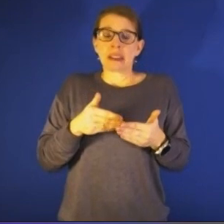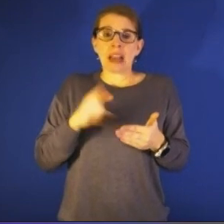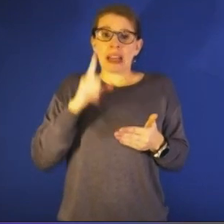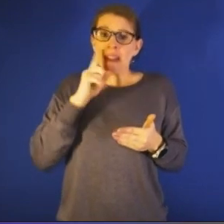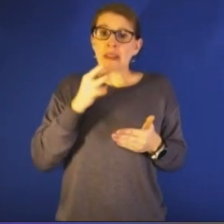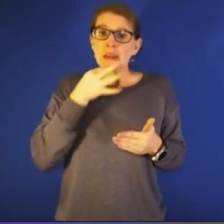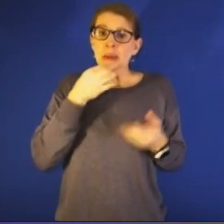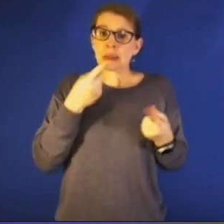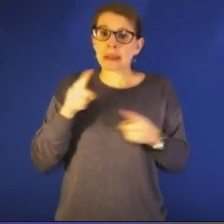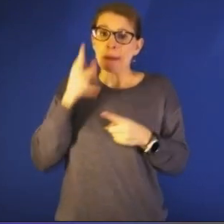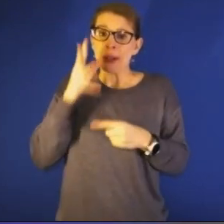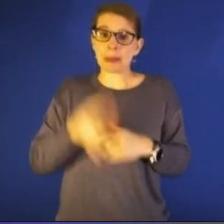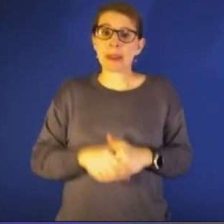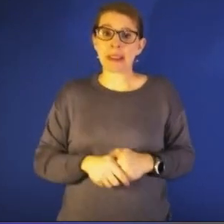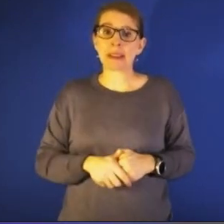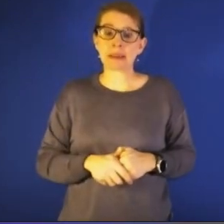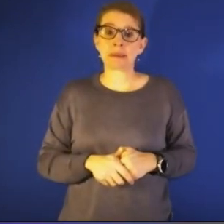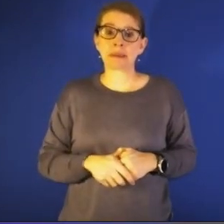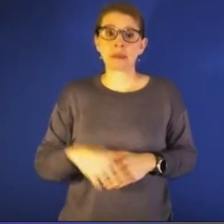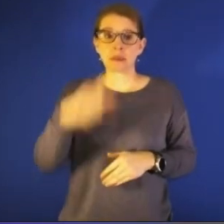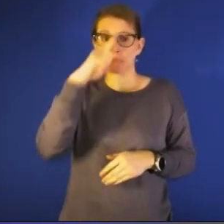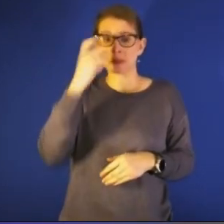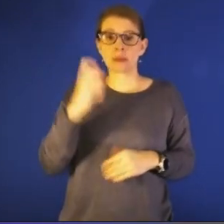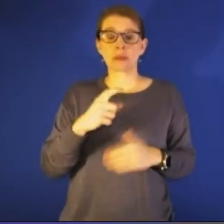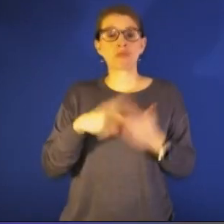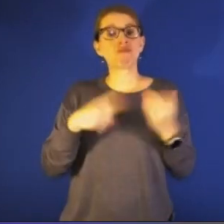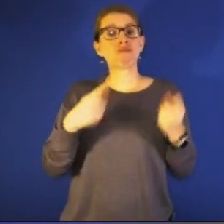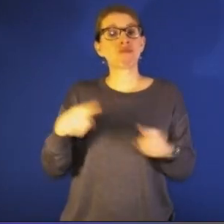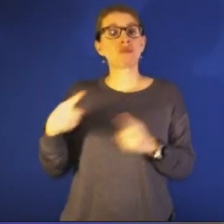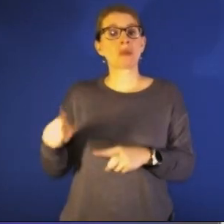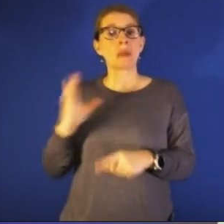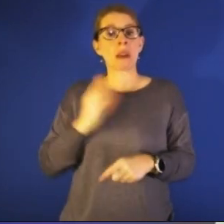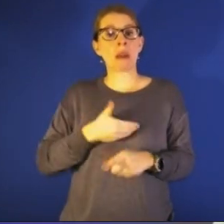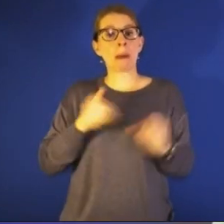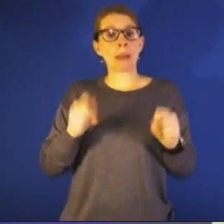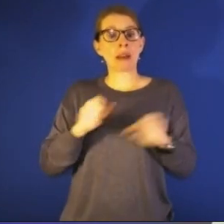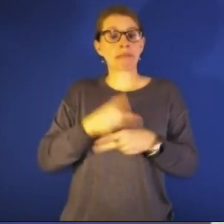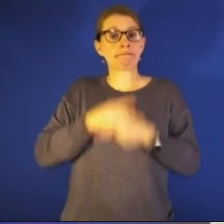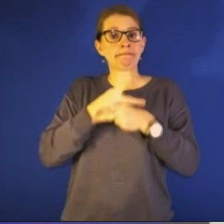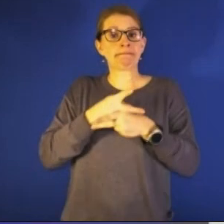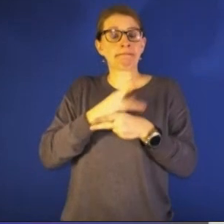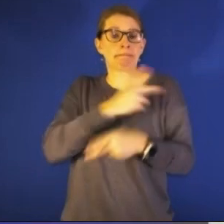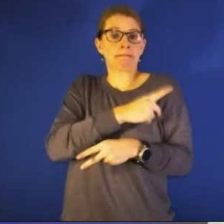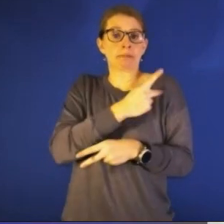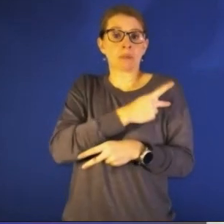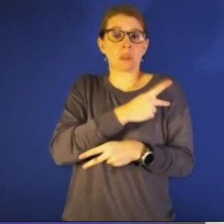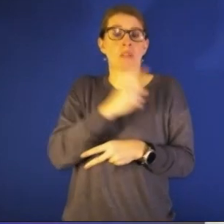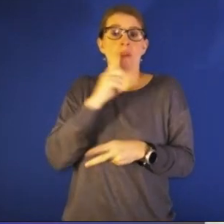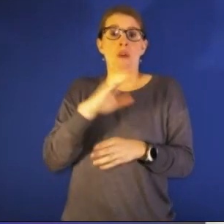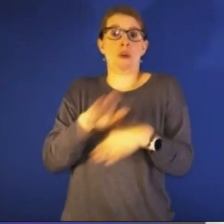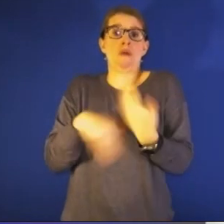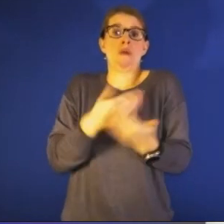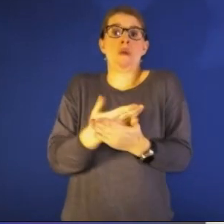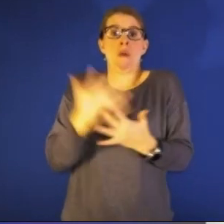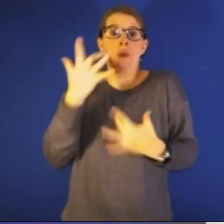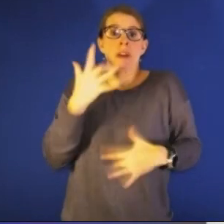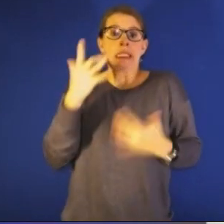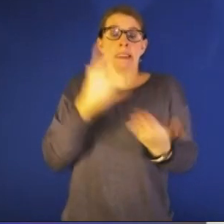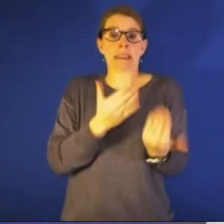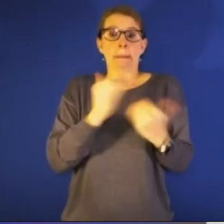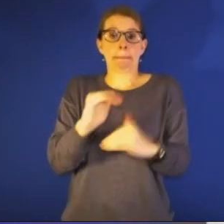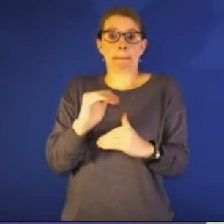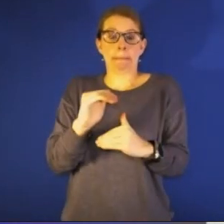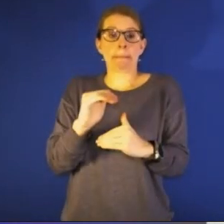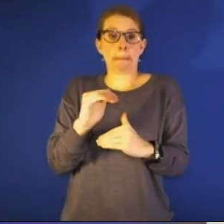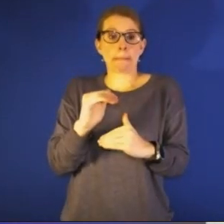well, because what's happening is that our ability to take care of patients of all diseases has been limited by the